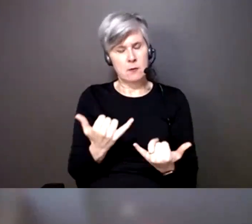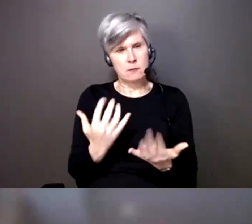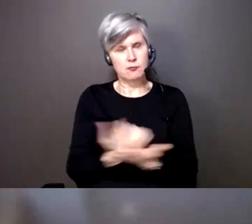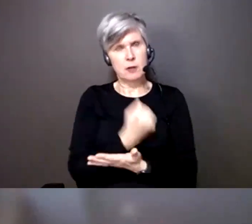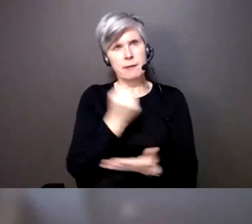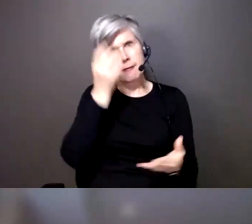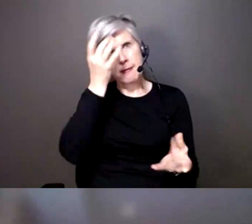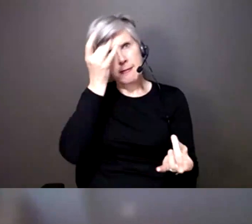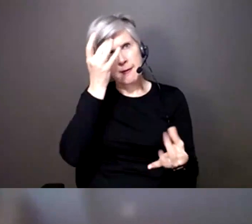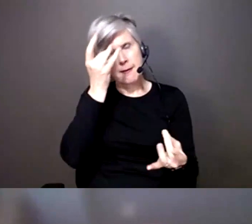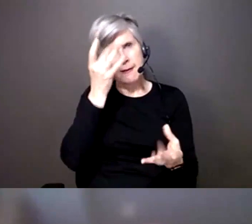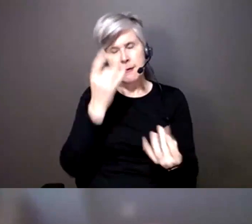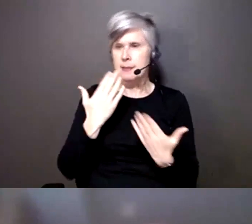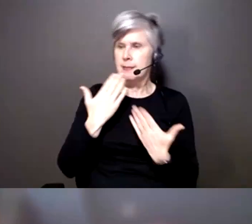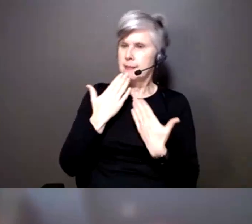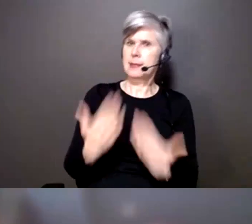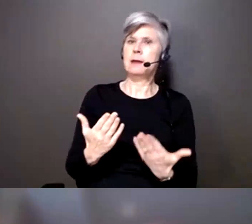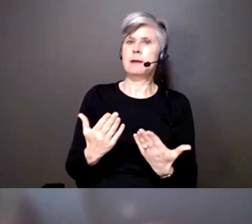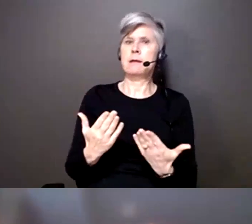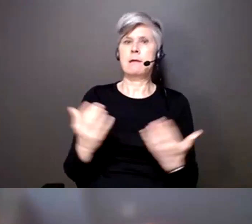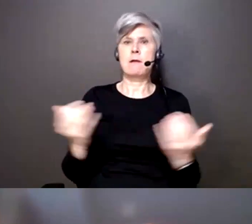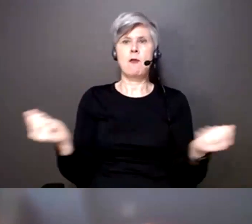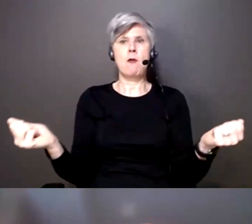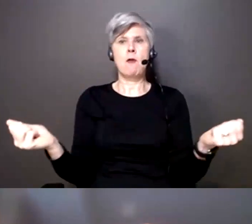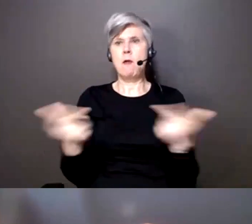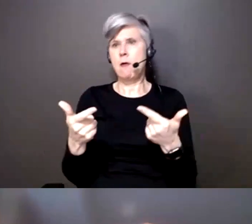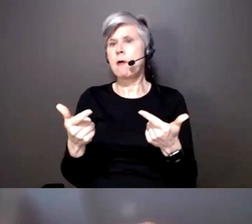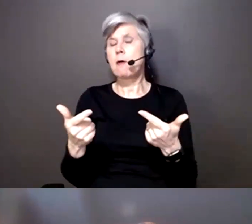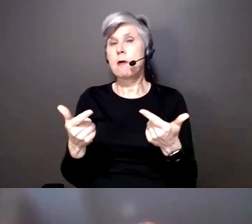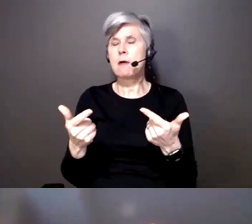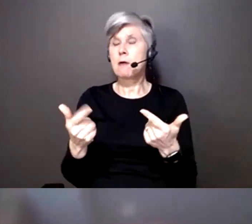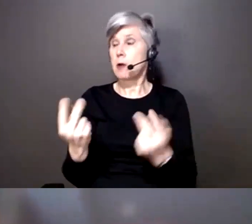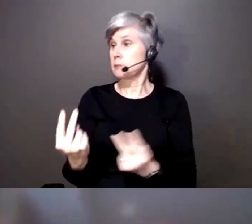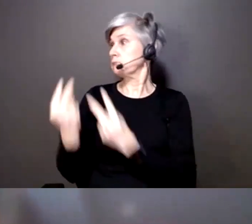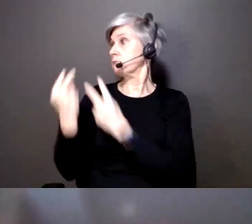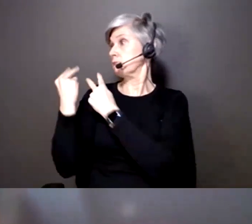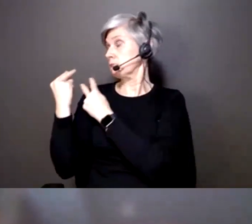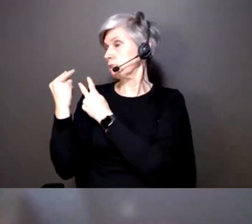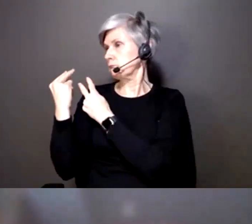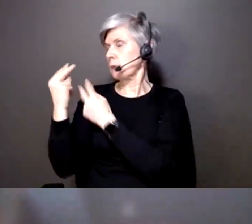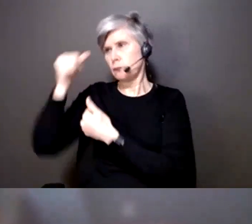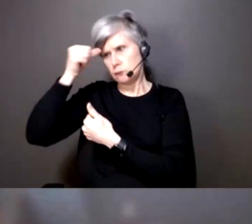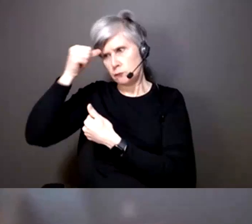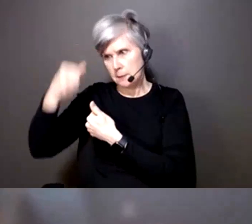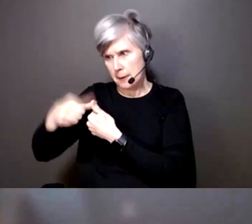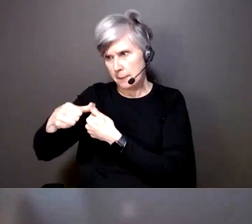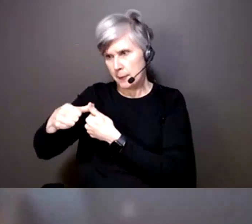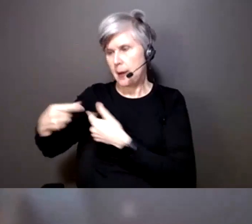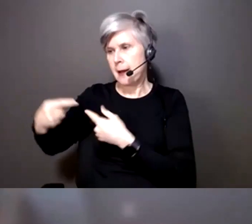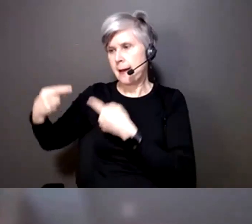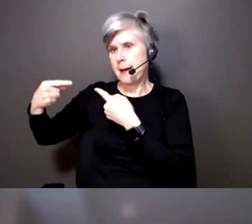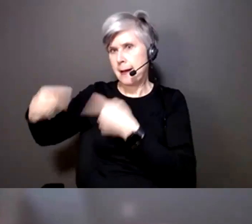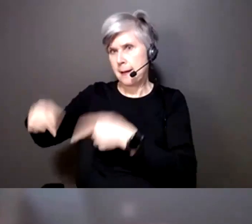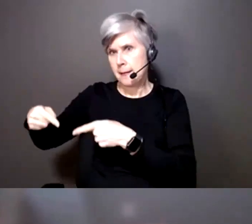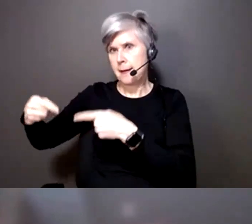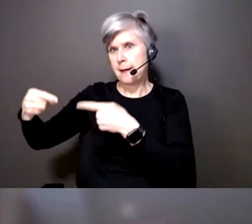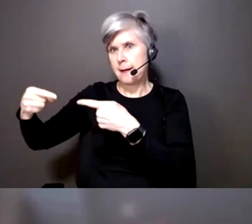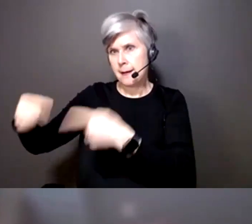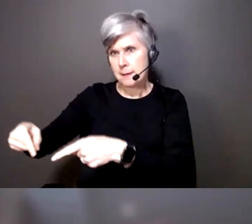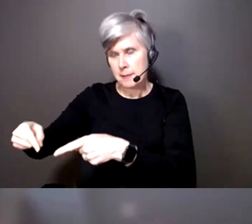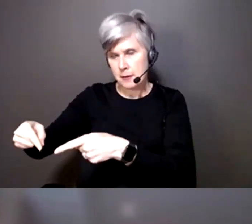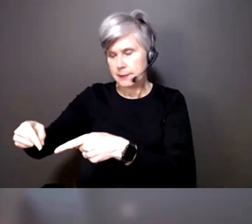everyone's contribution. So, as we remember the past and we try not to reproduce